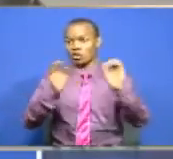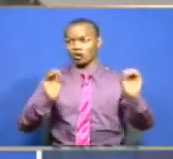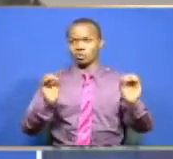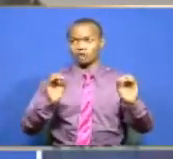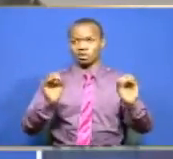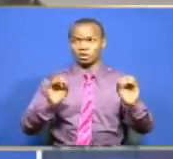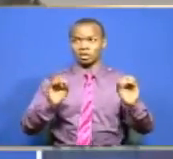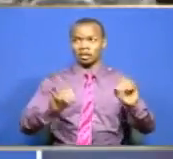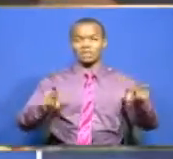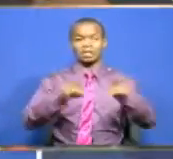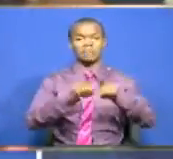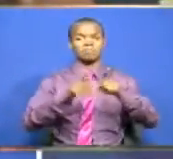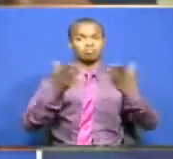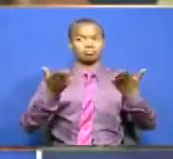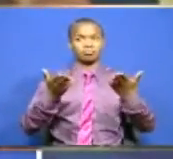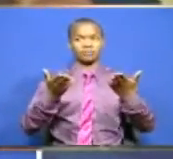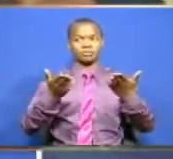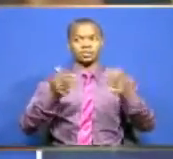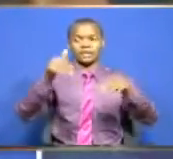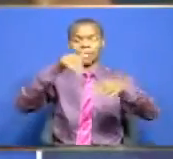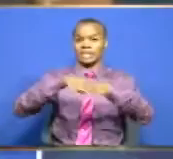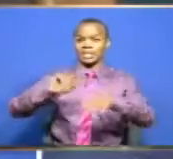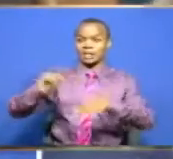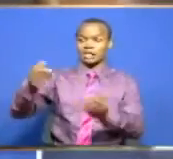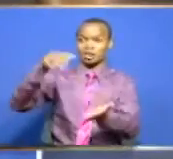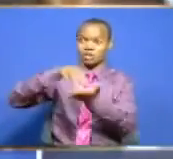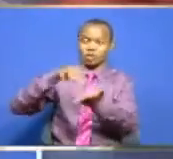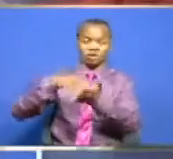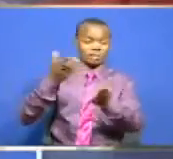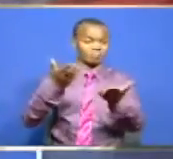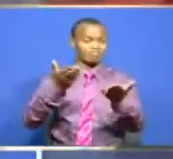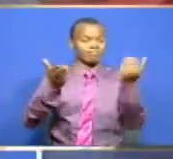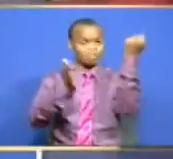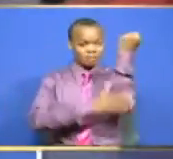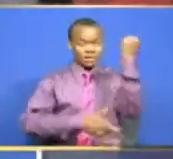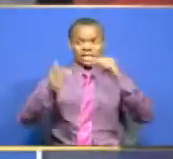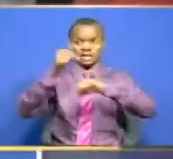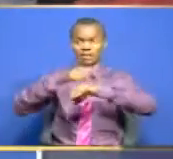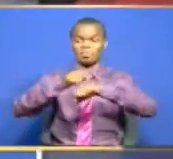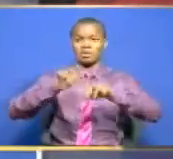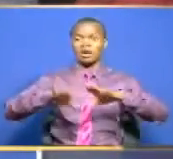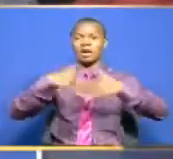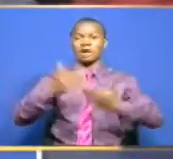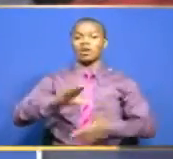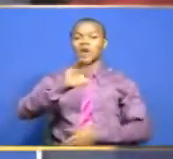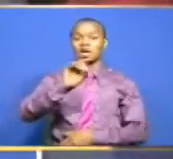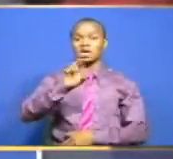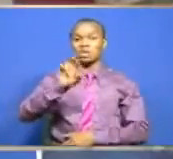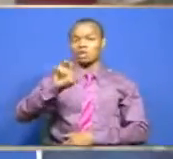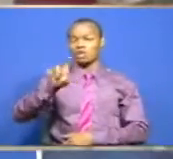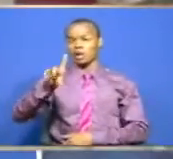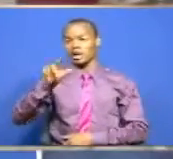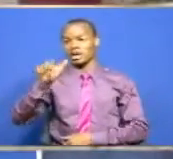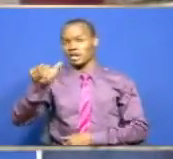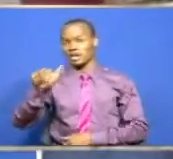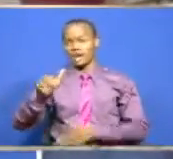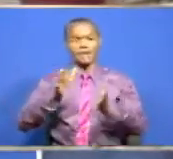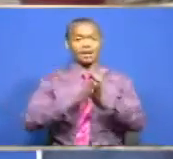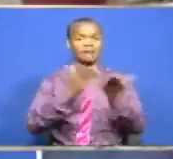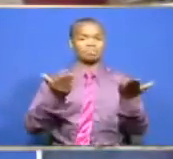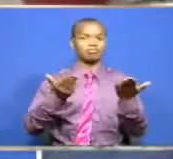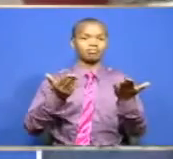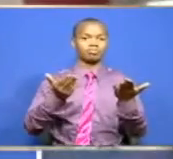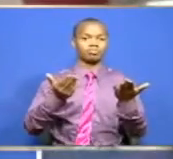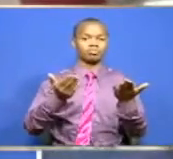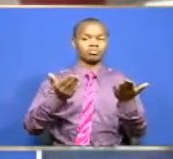contaminated by human waste. In Kenya, the situation is worse, with occasional outbreaks of cholera and diarrhea cases in many towns. Water